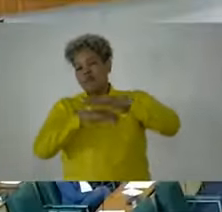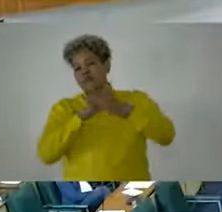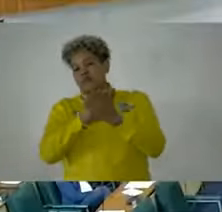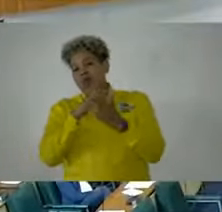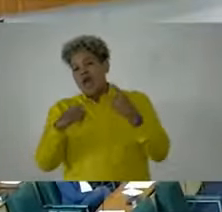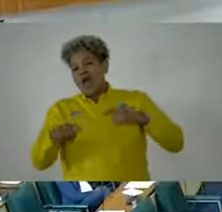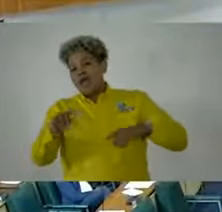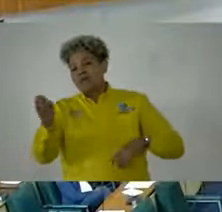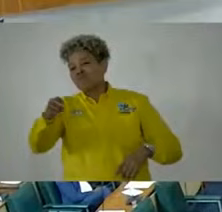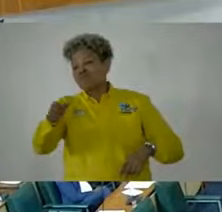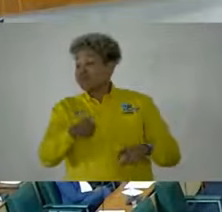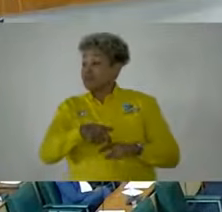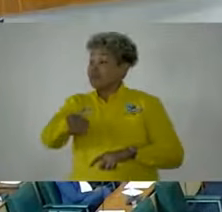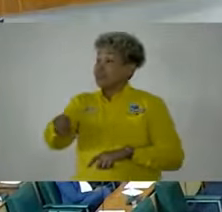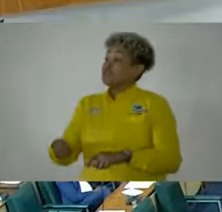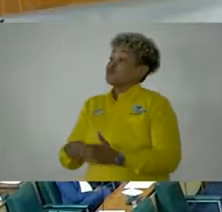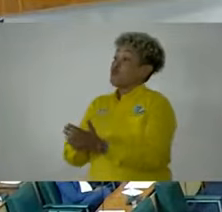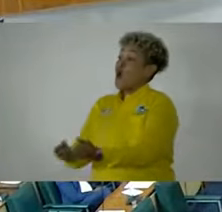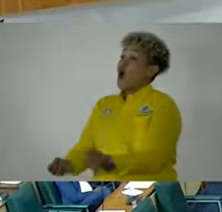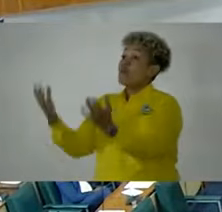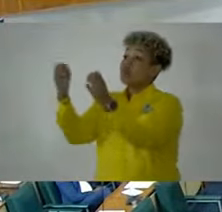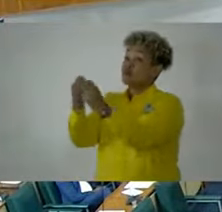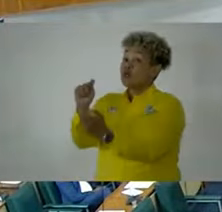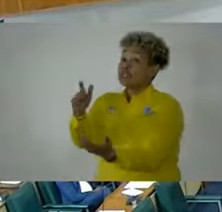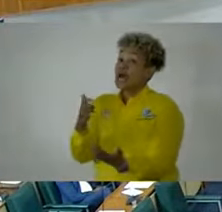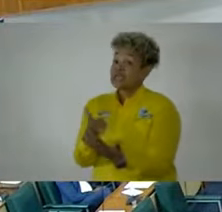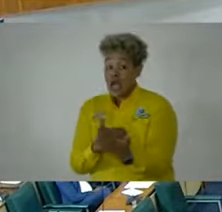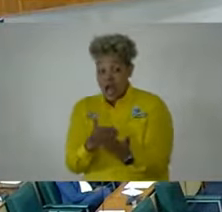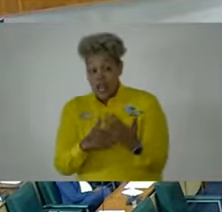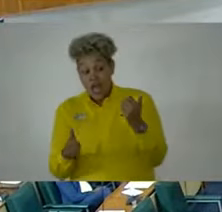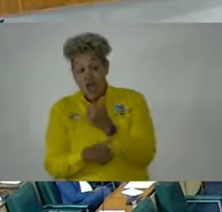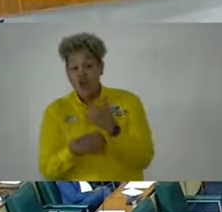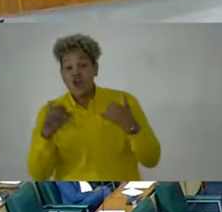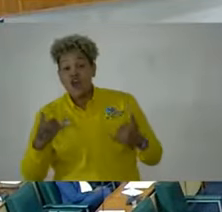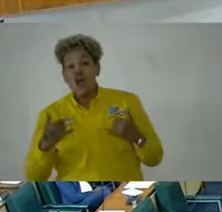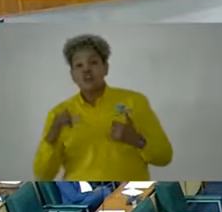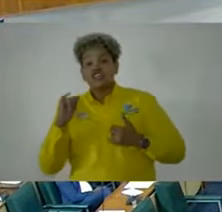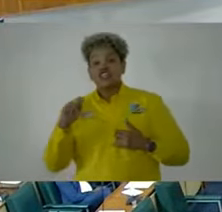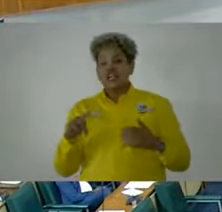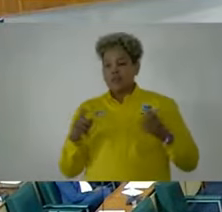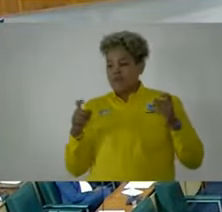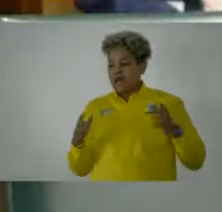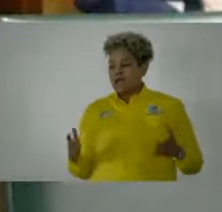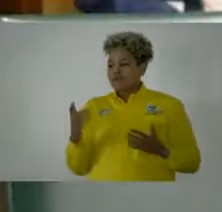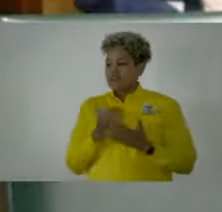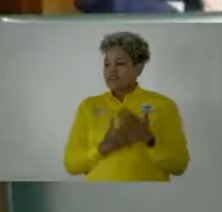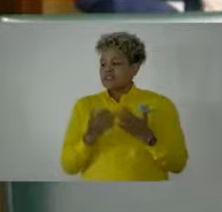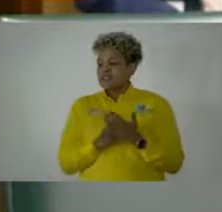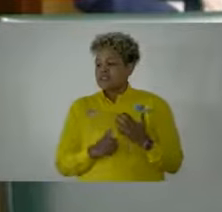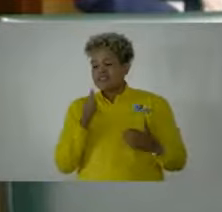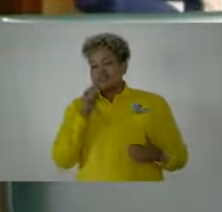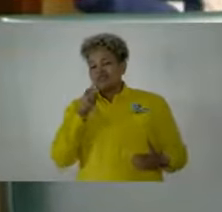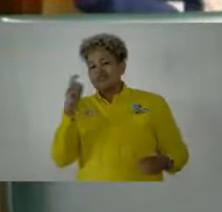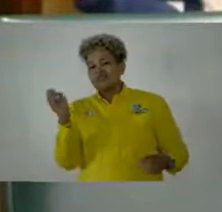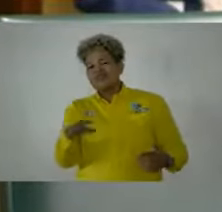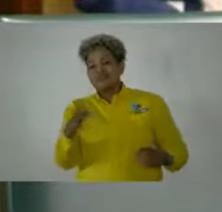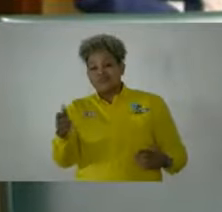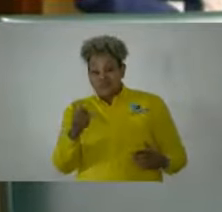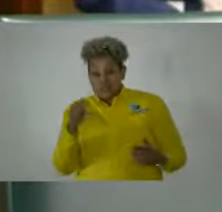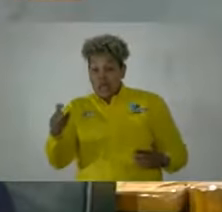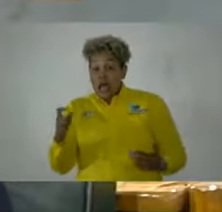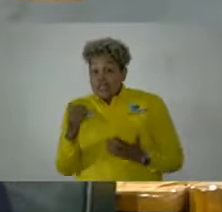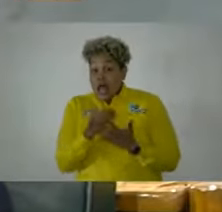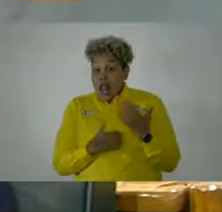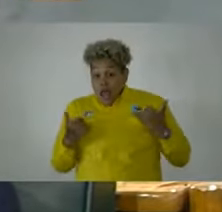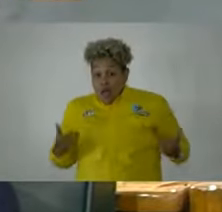This table shows how much more tax is being collected under the current JLP administration. Tax collected now